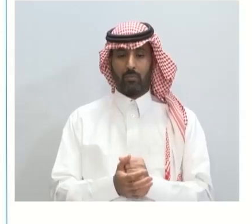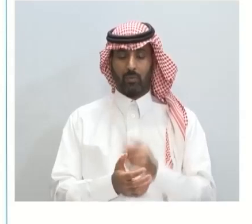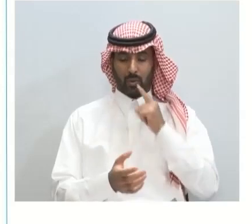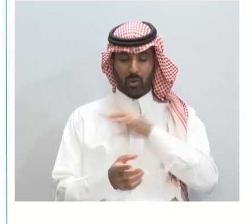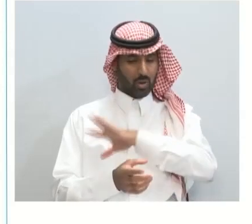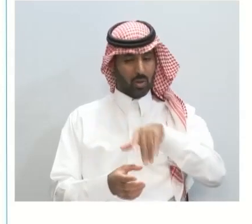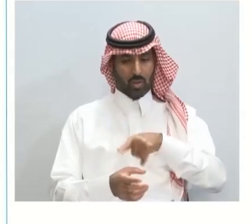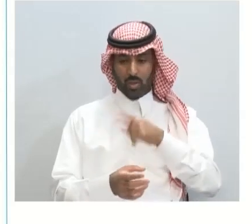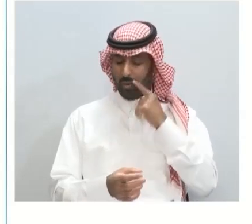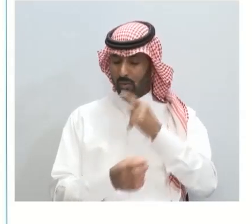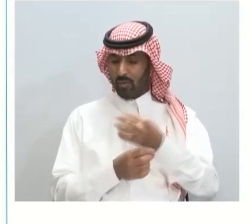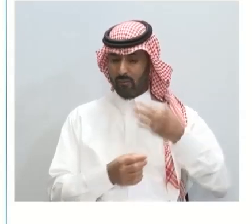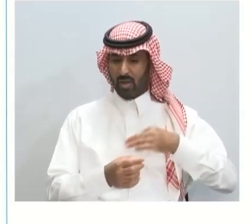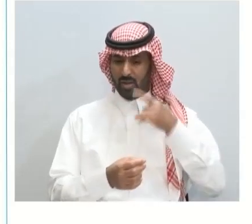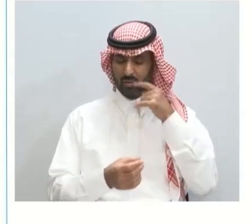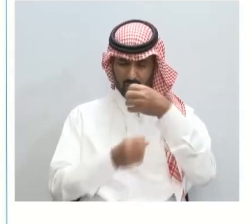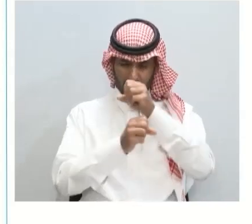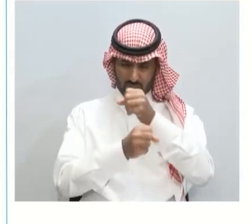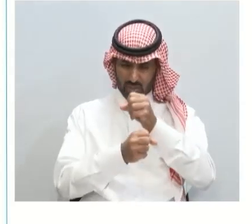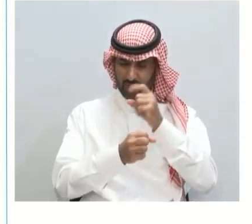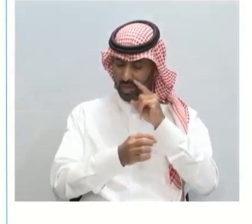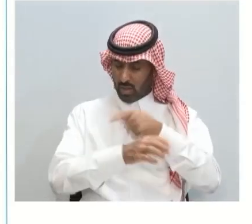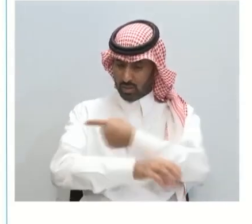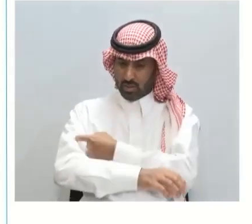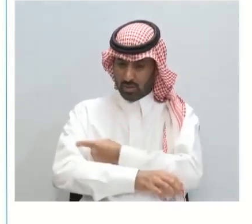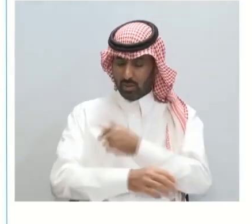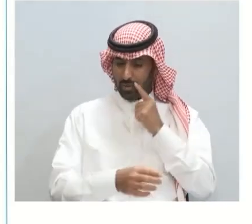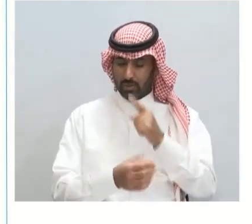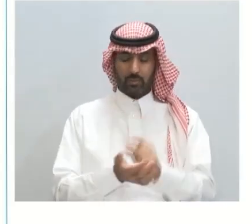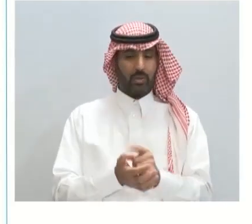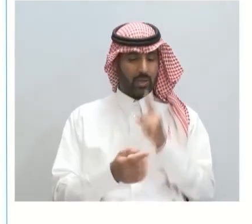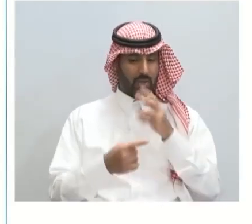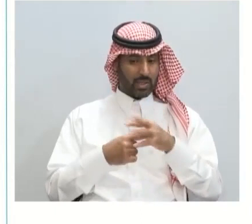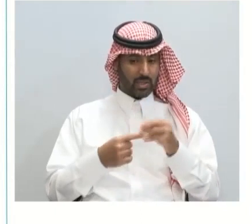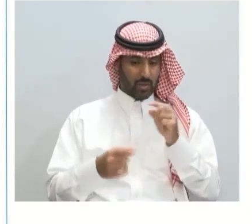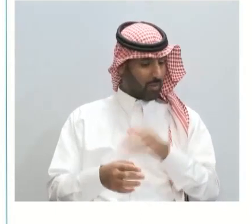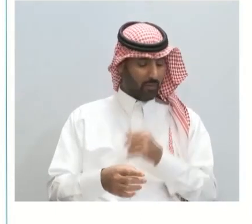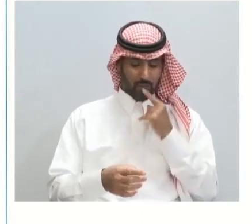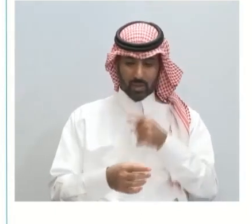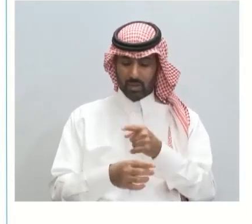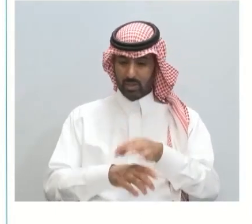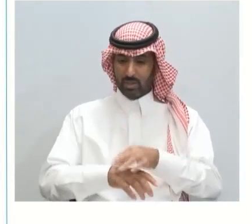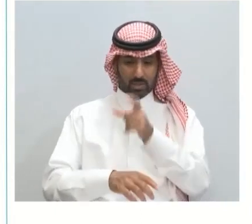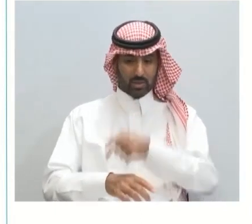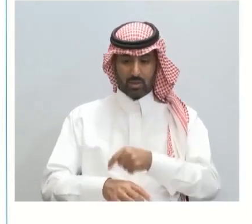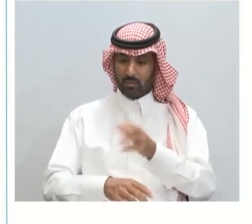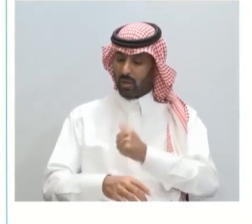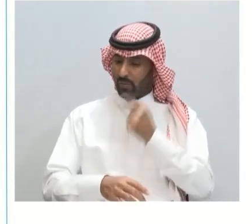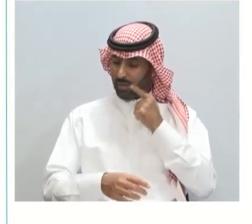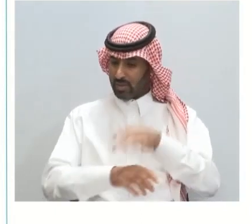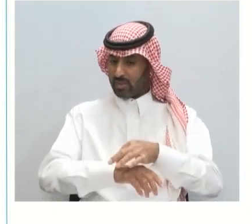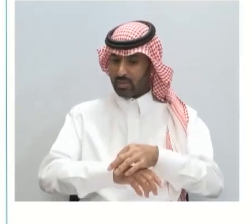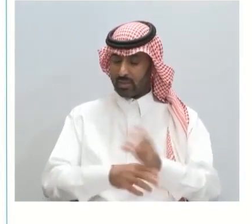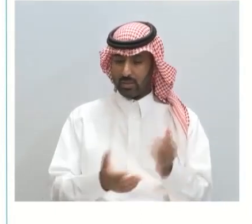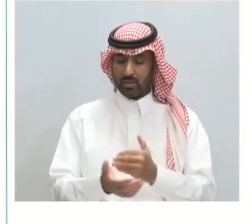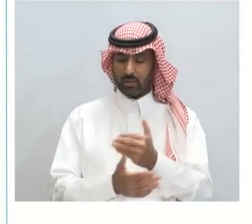There are many obvious benefits to this kind of testing. A negative test, a test that says a person is not likely to develop a